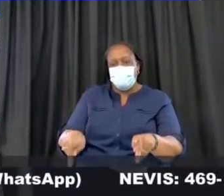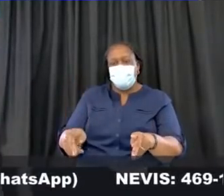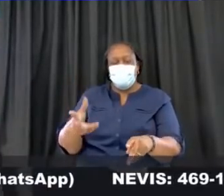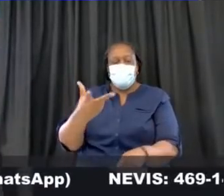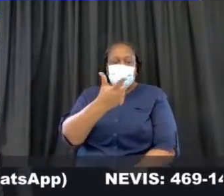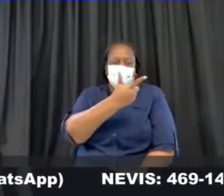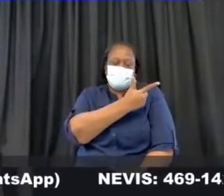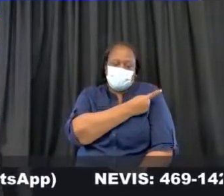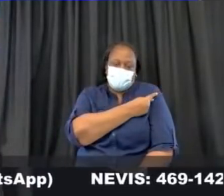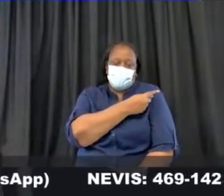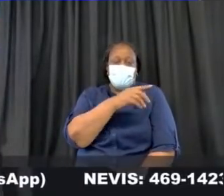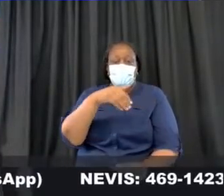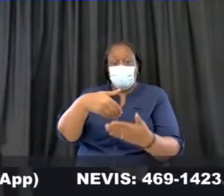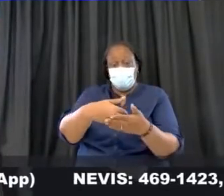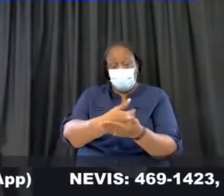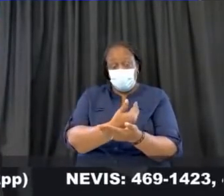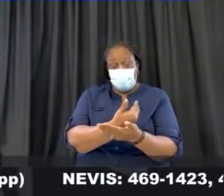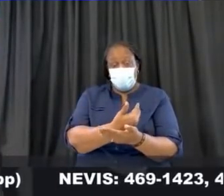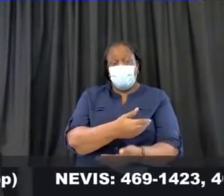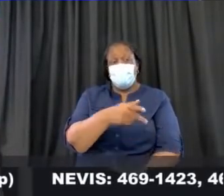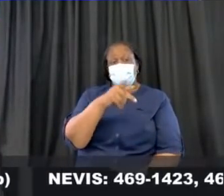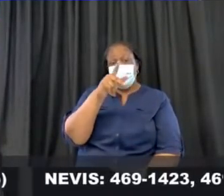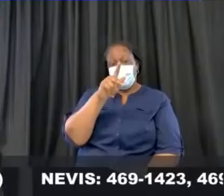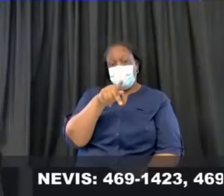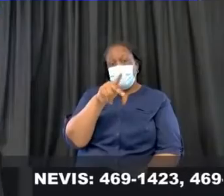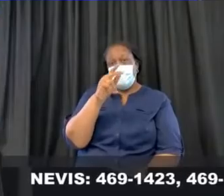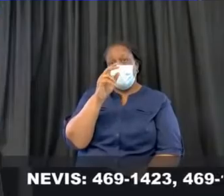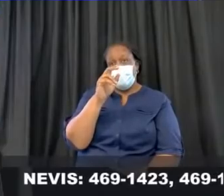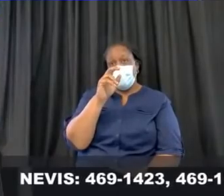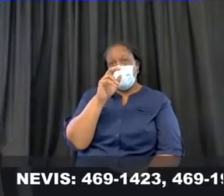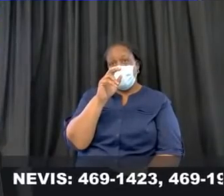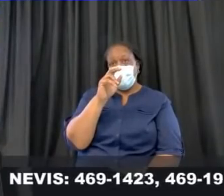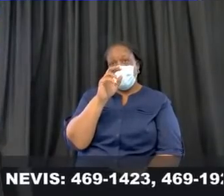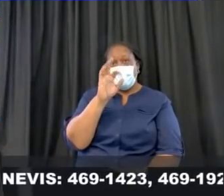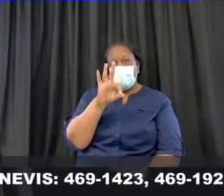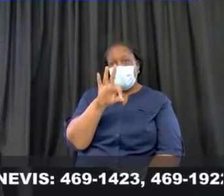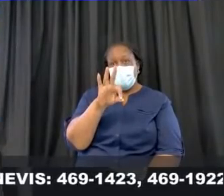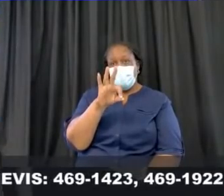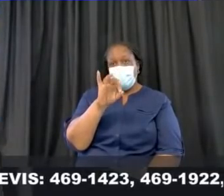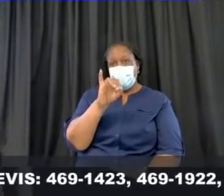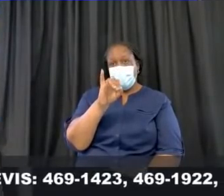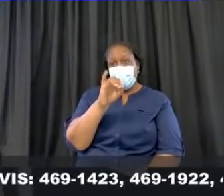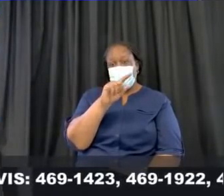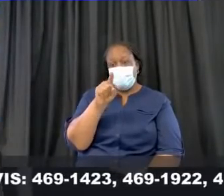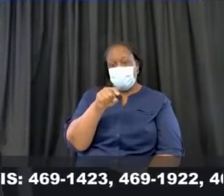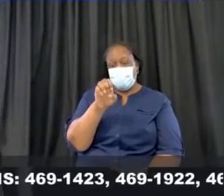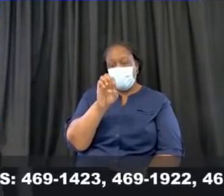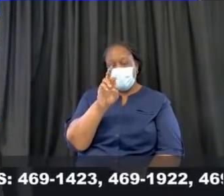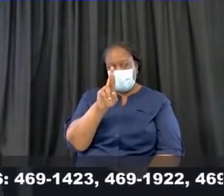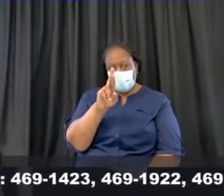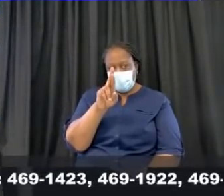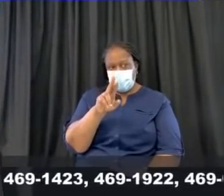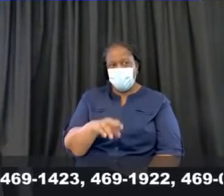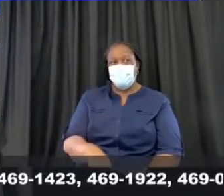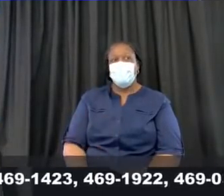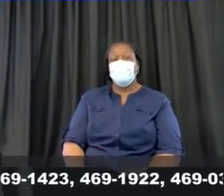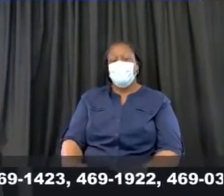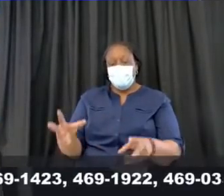a 2-dose regimen, 2 doses given 21 days or 3 weeks apart. We have enough to give first and second